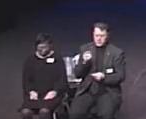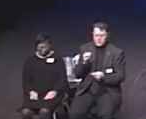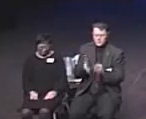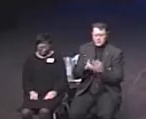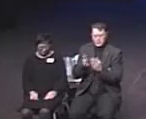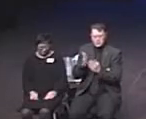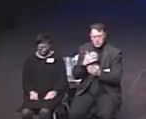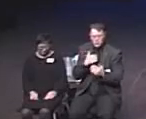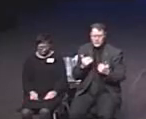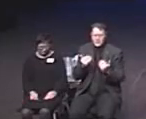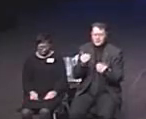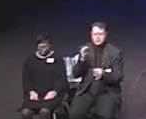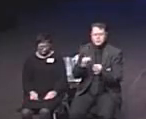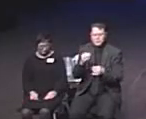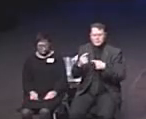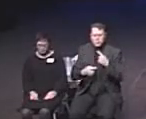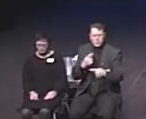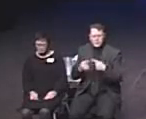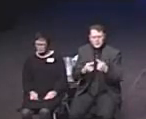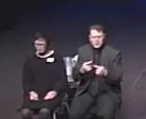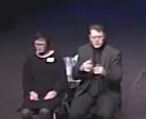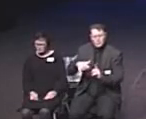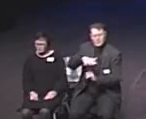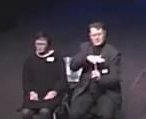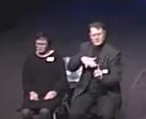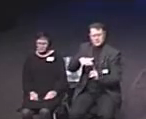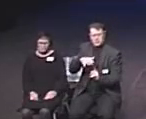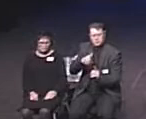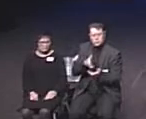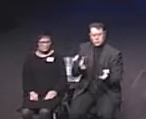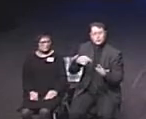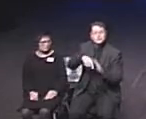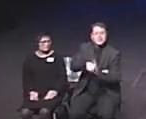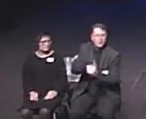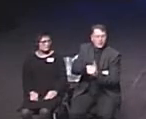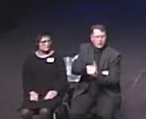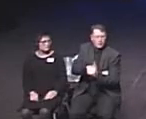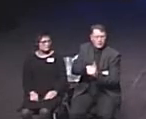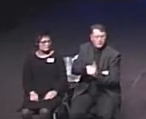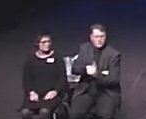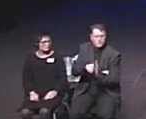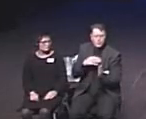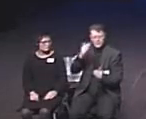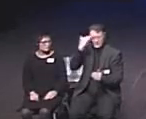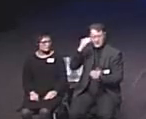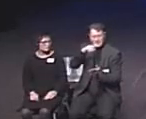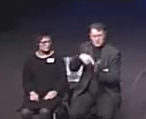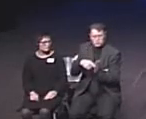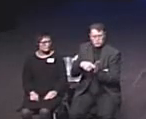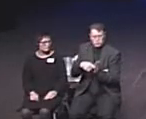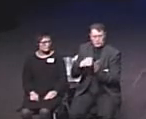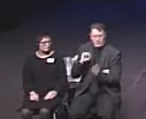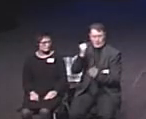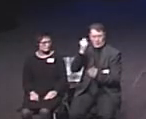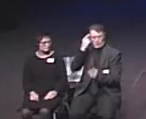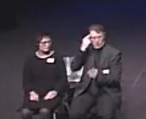to develop activities and environments at the museum, at our science center, MegaMind,